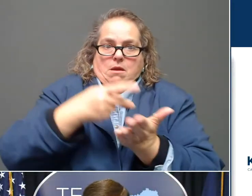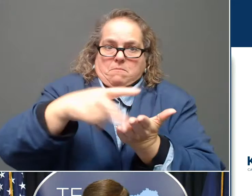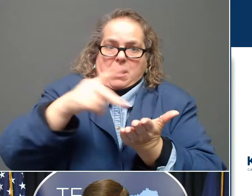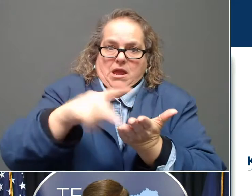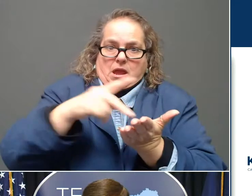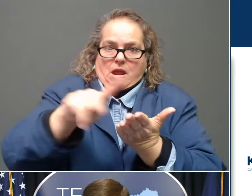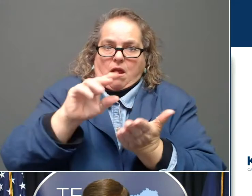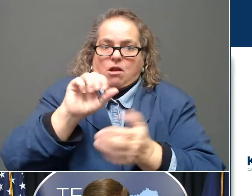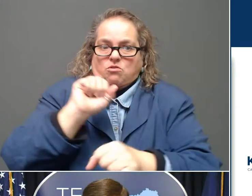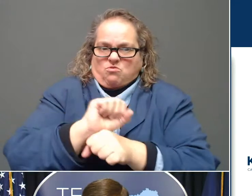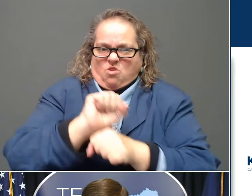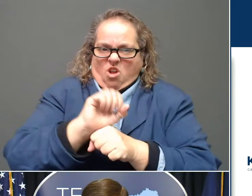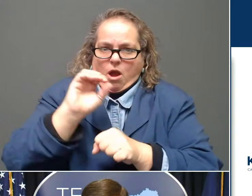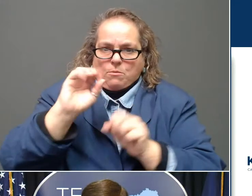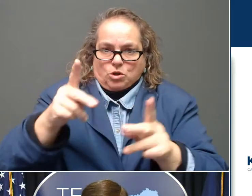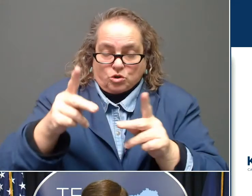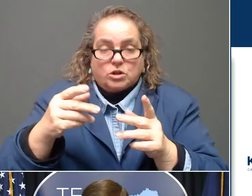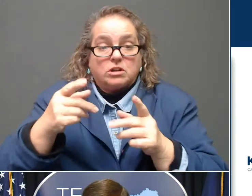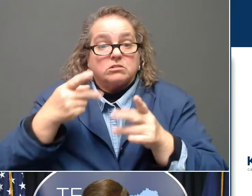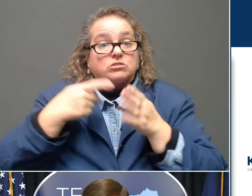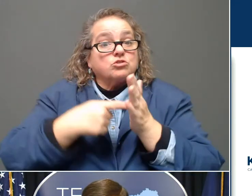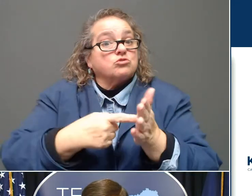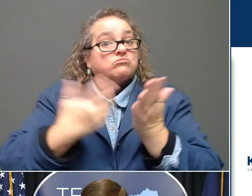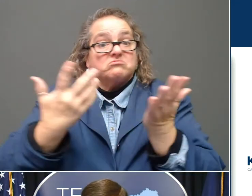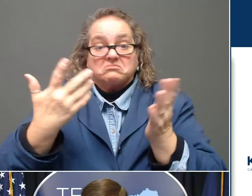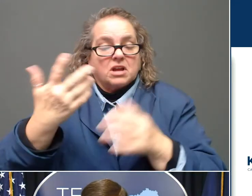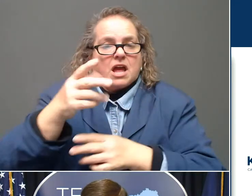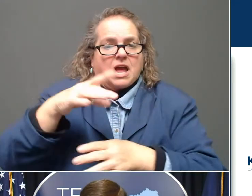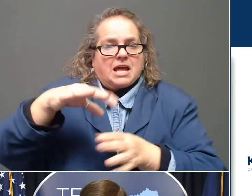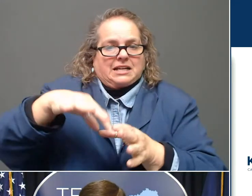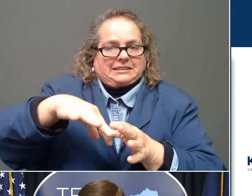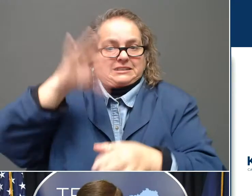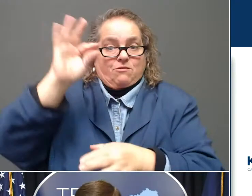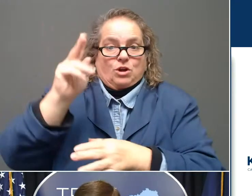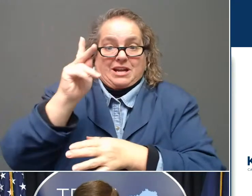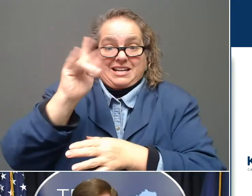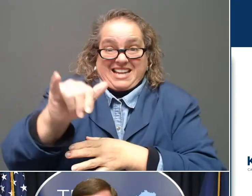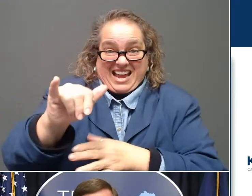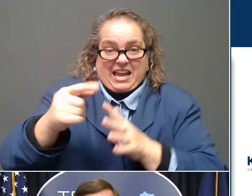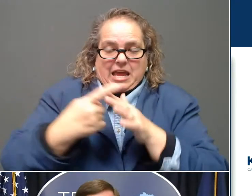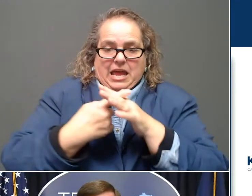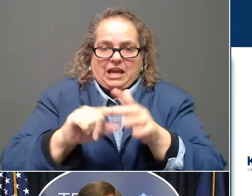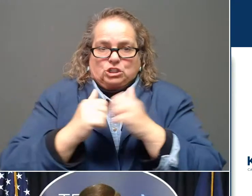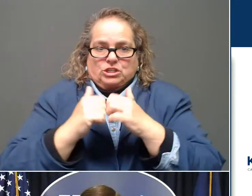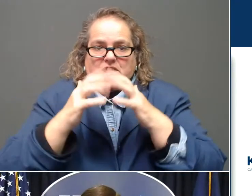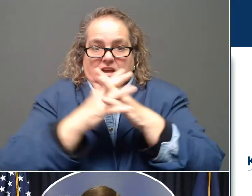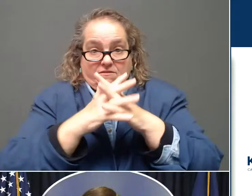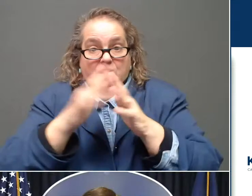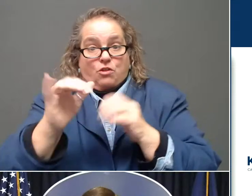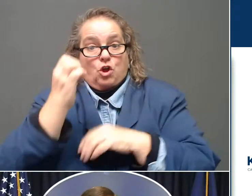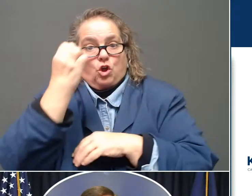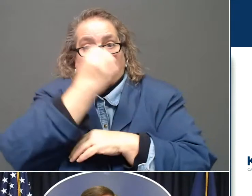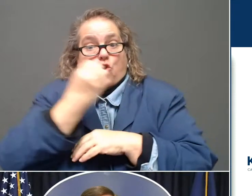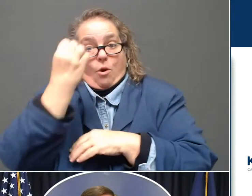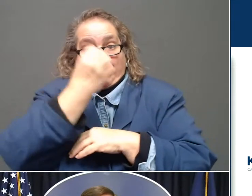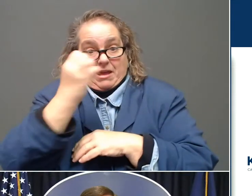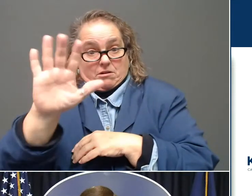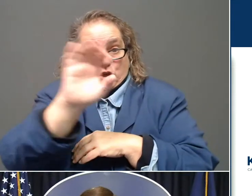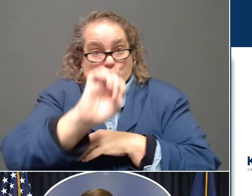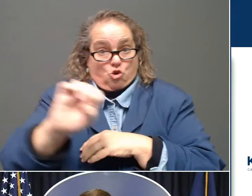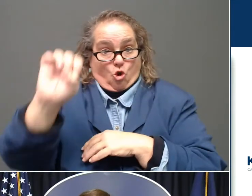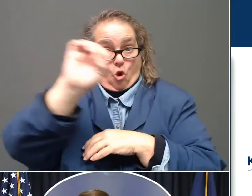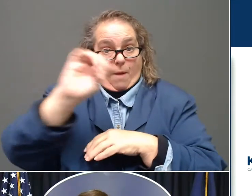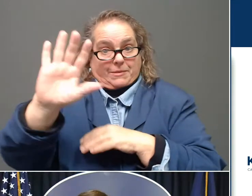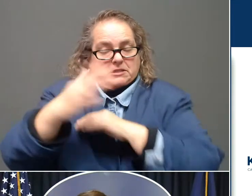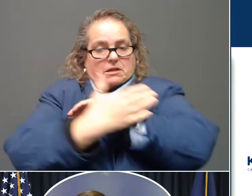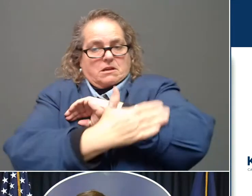called the Discover Kentucky Initiative, and it will grow European company investment and jobs in our Commonwealth. This is